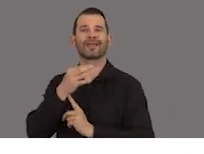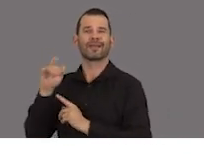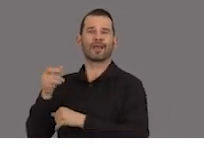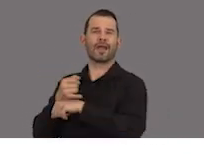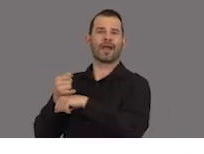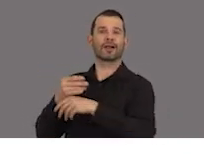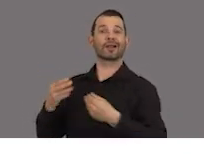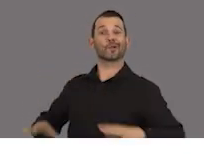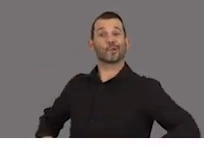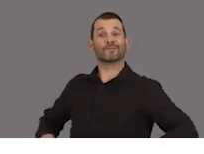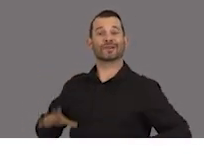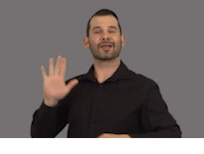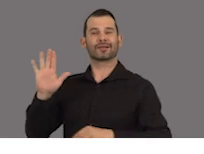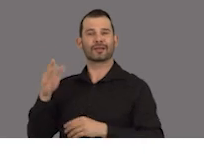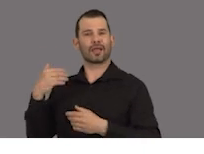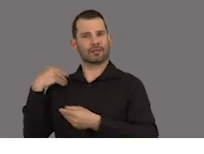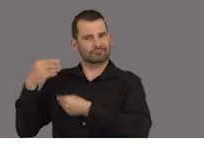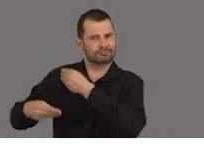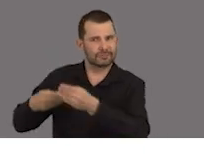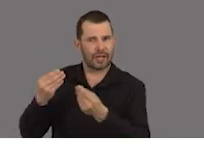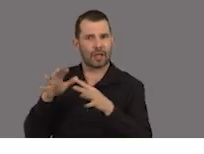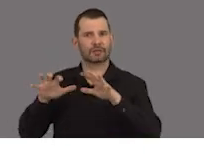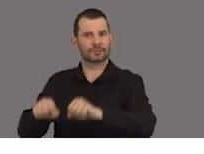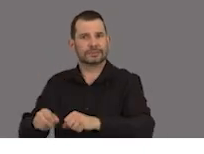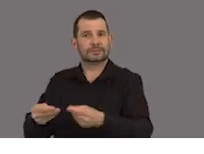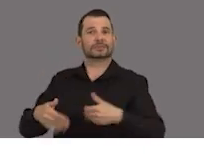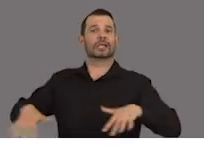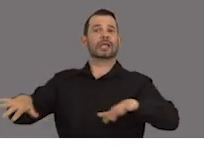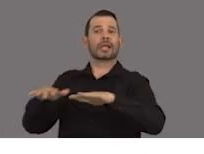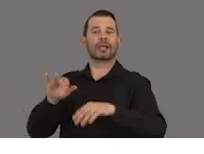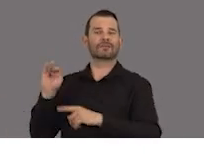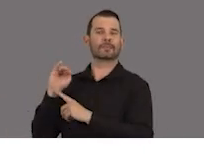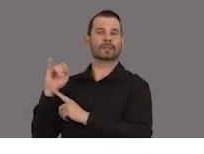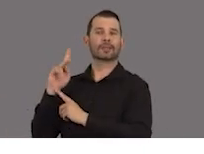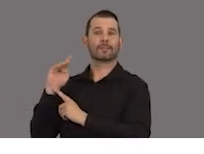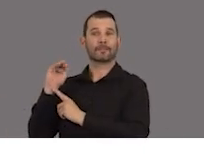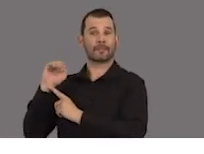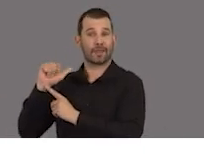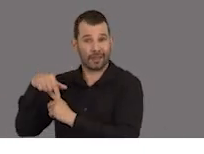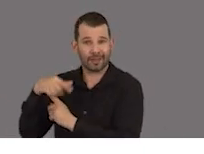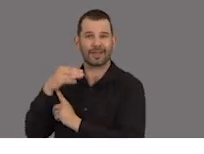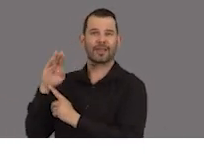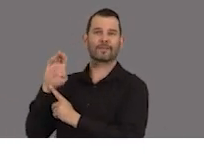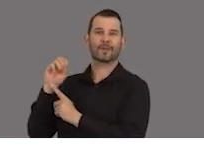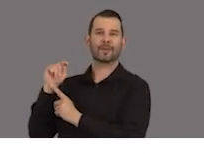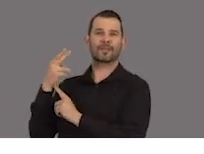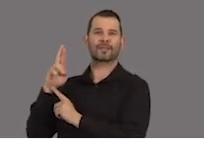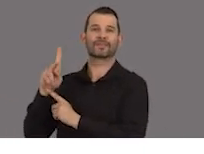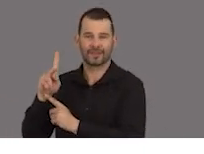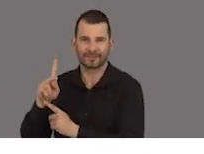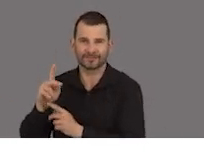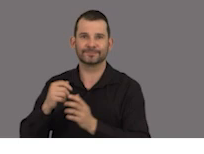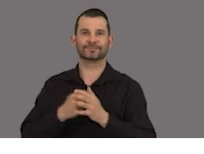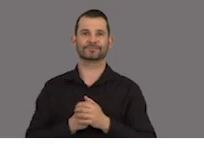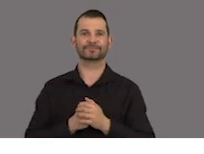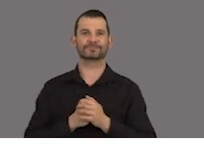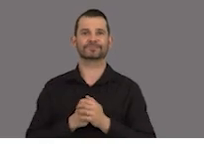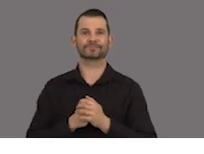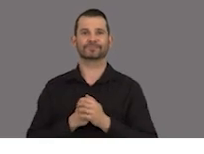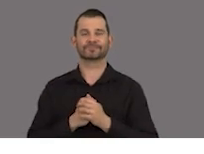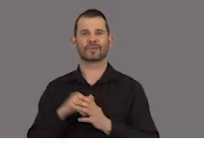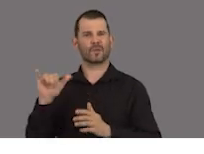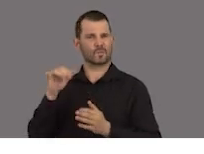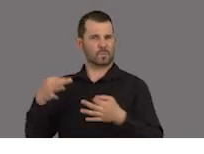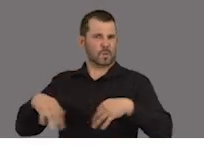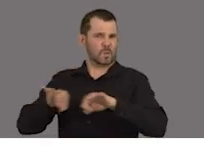the Beothuk and the island of Newfoundland as the ancestral unceded homelands of the Mi'kmaq and the Beothuk. It is